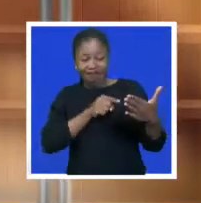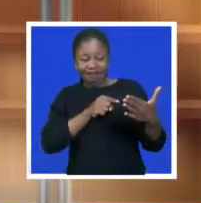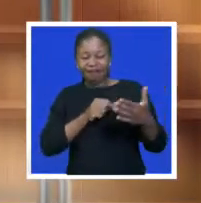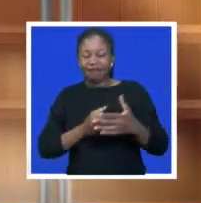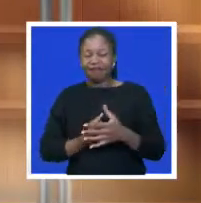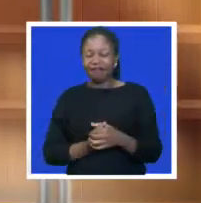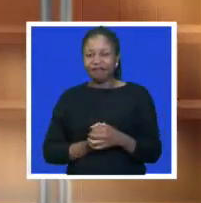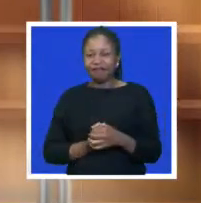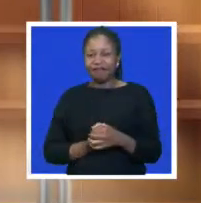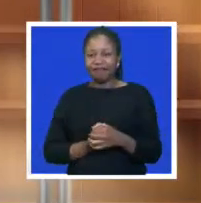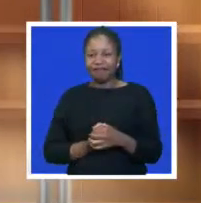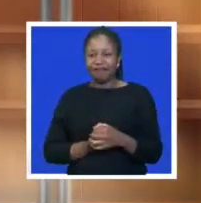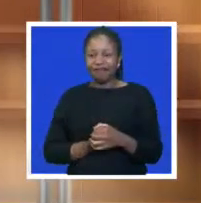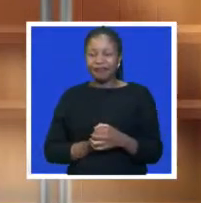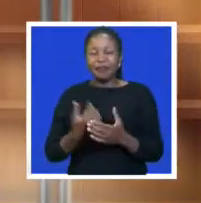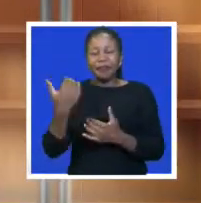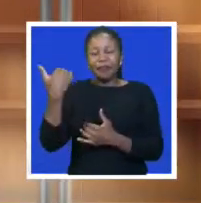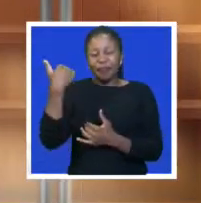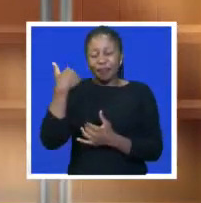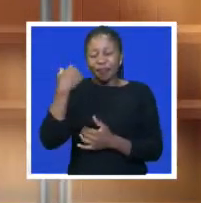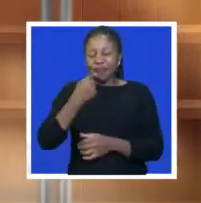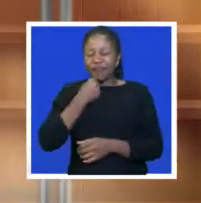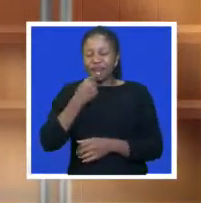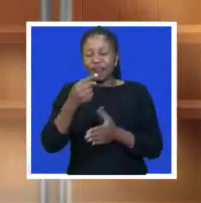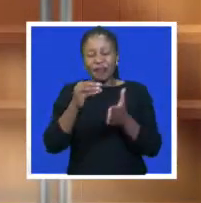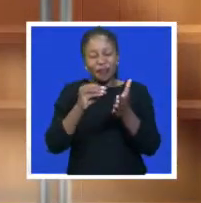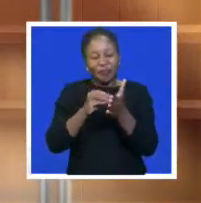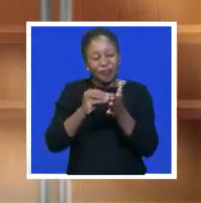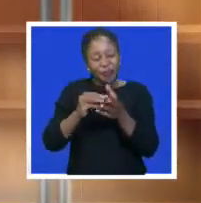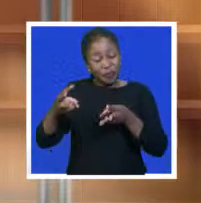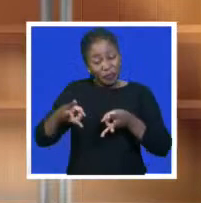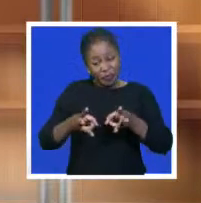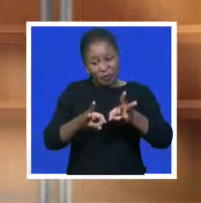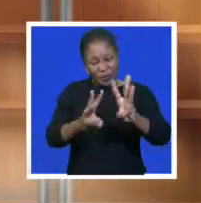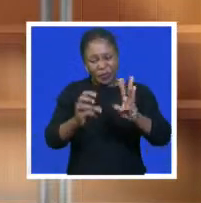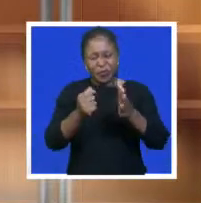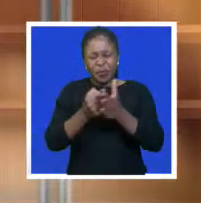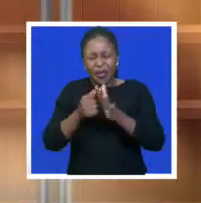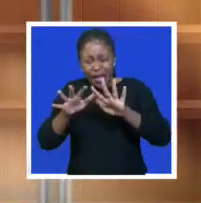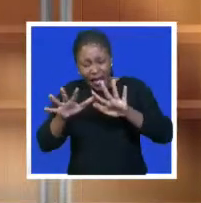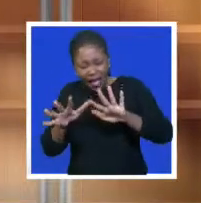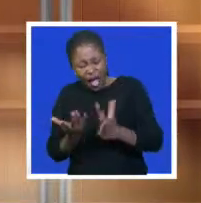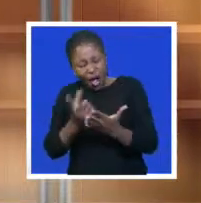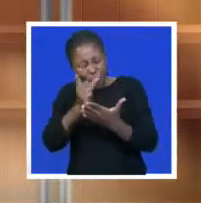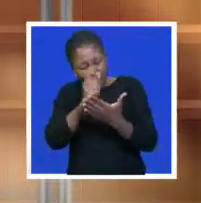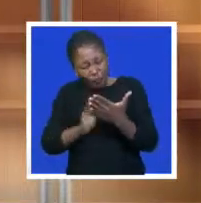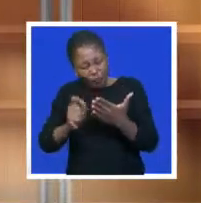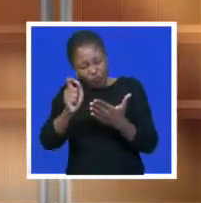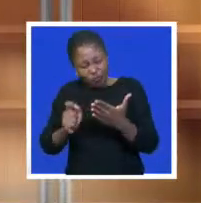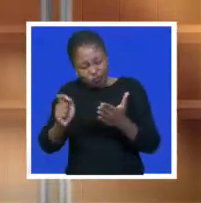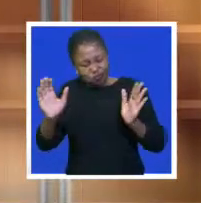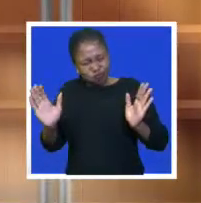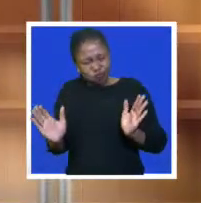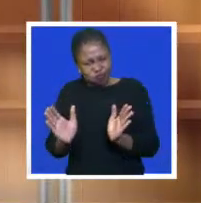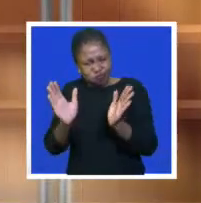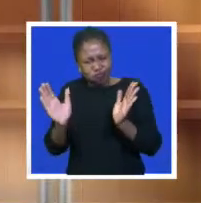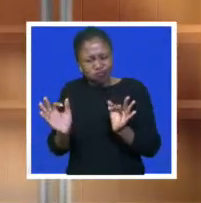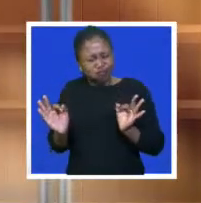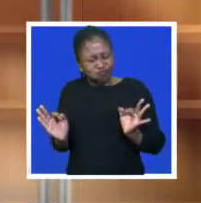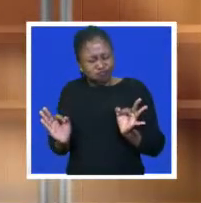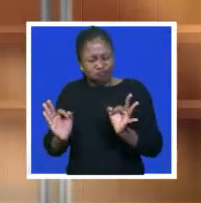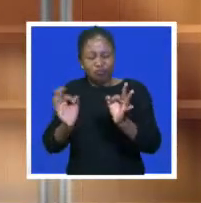is a style for persuasive writing. Remember those persuasive words. Remember those